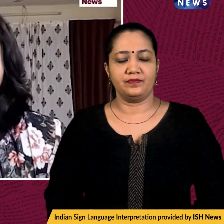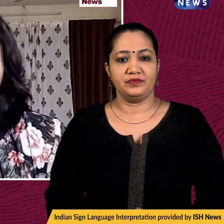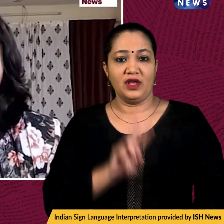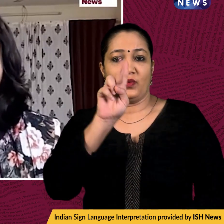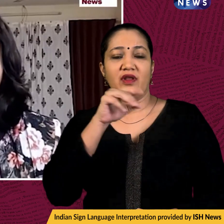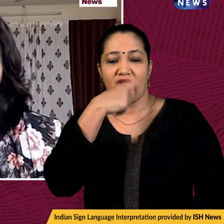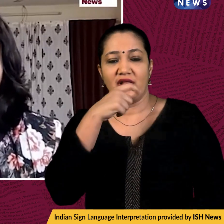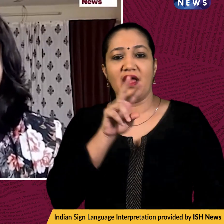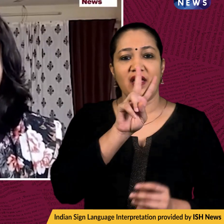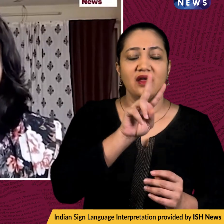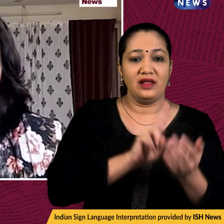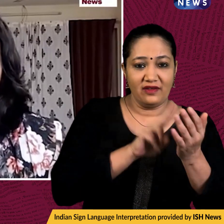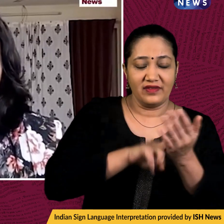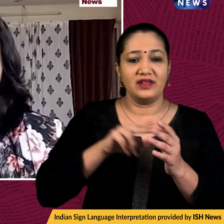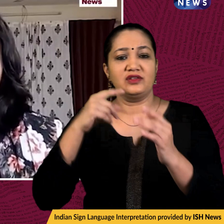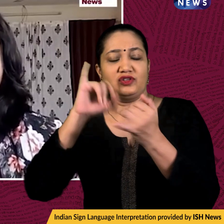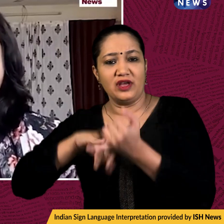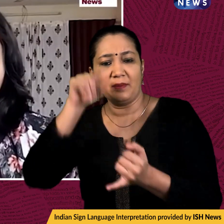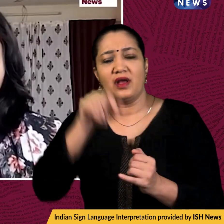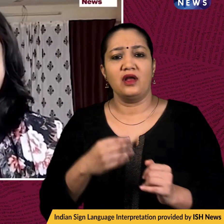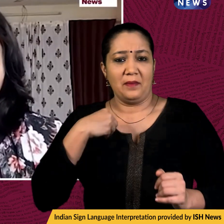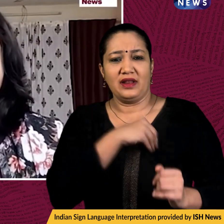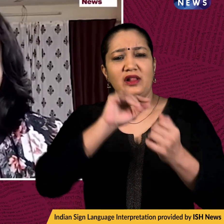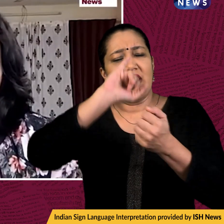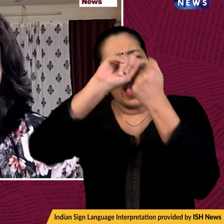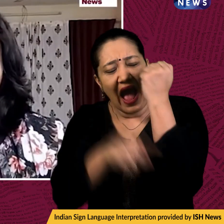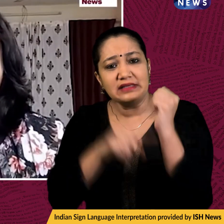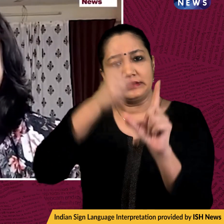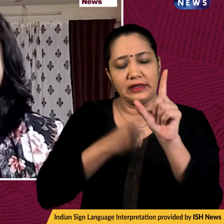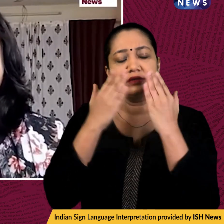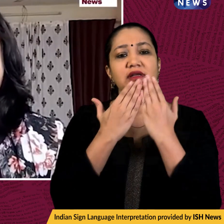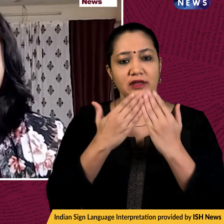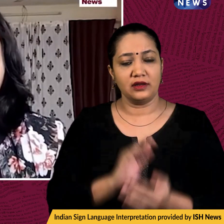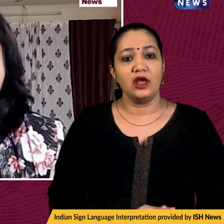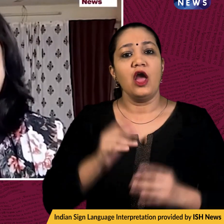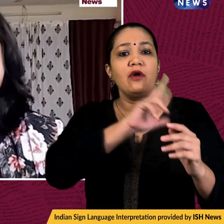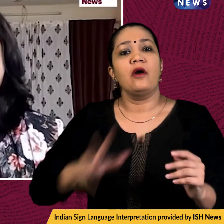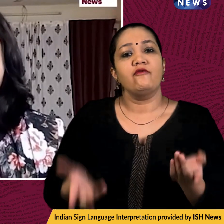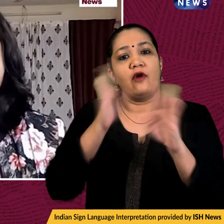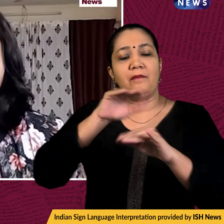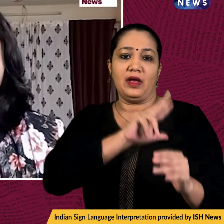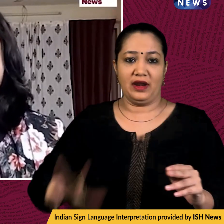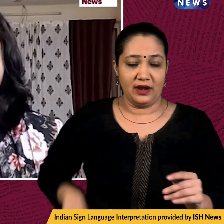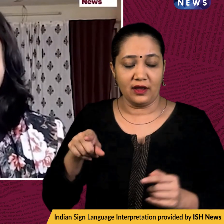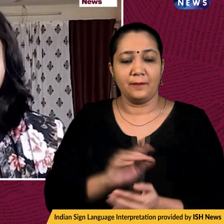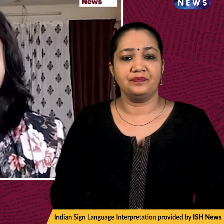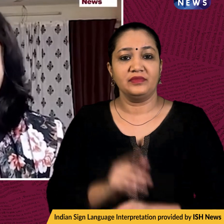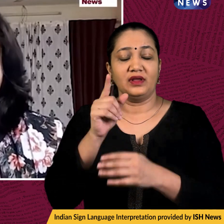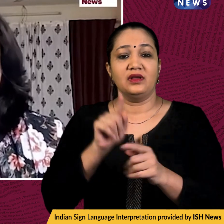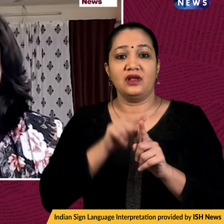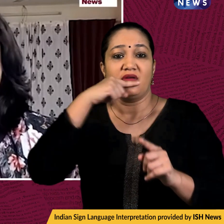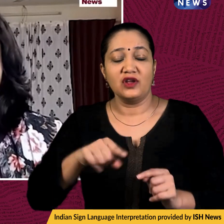Now, 21-year-old Naveen Shekharappa, a final year medical student from Karnataka's Haveri, died when